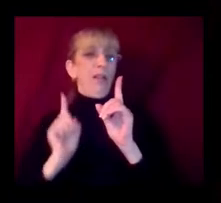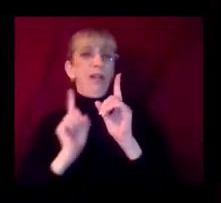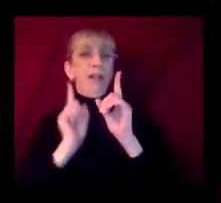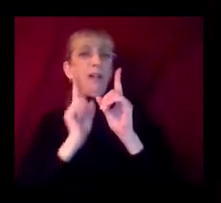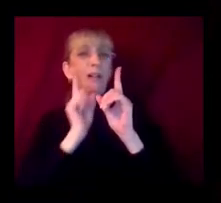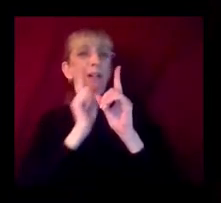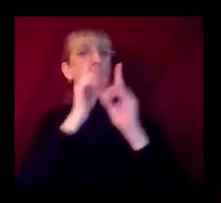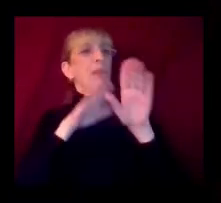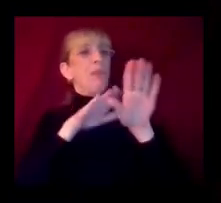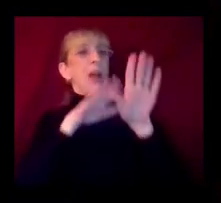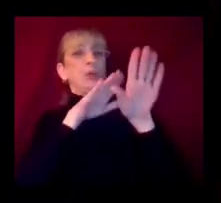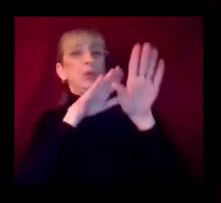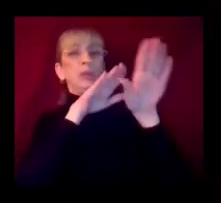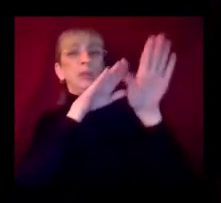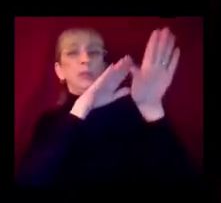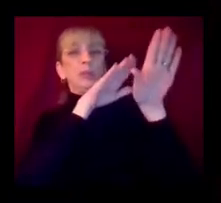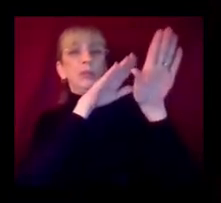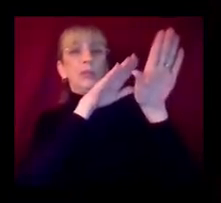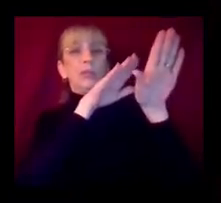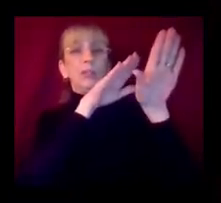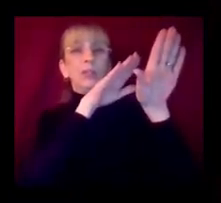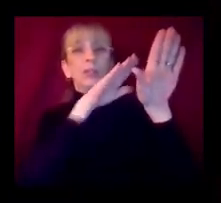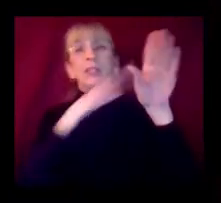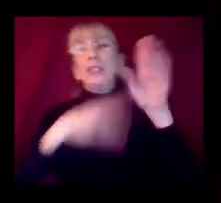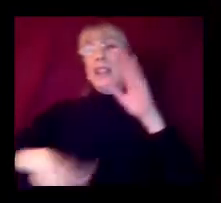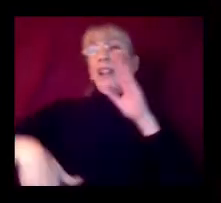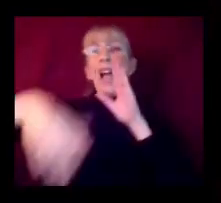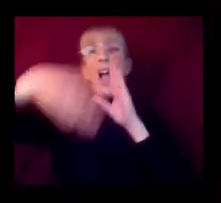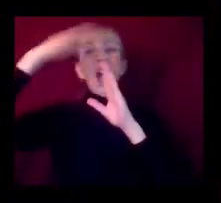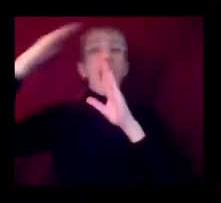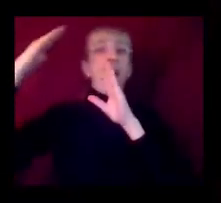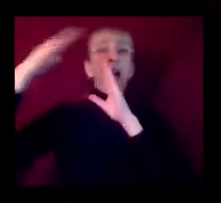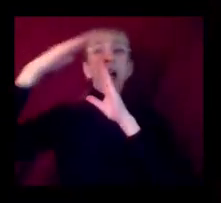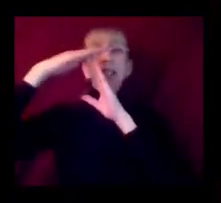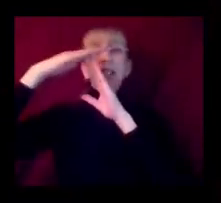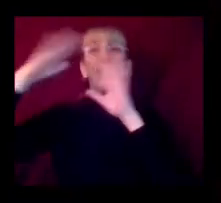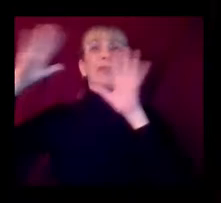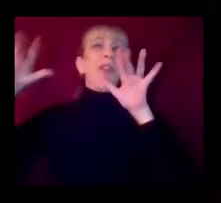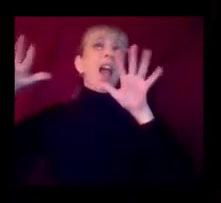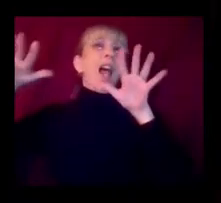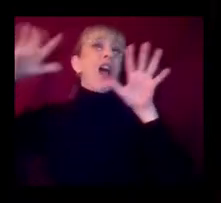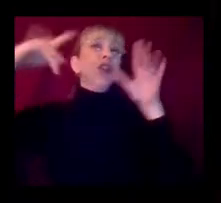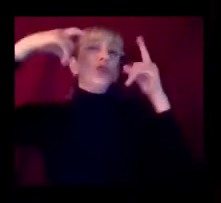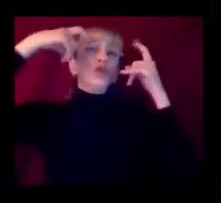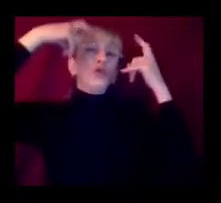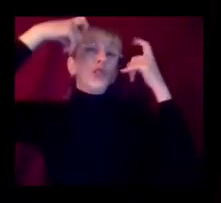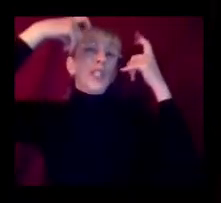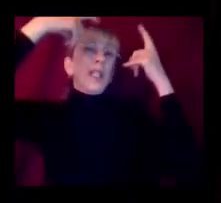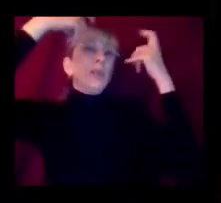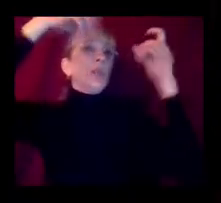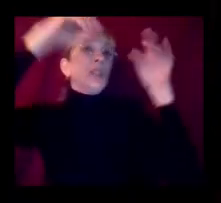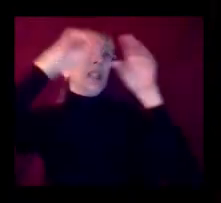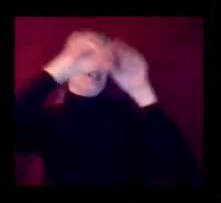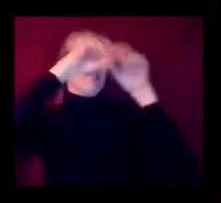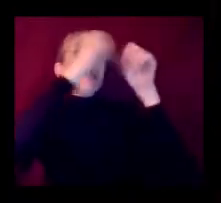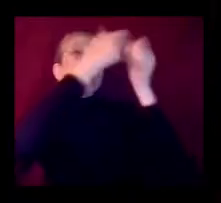mountain, the highest flying dreamer in the sky.